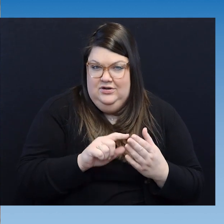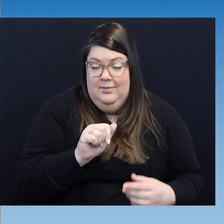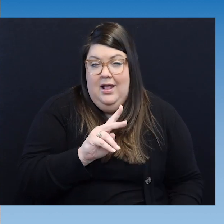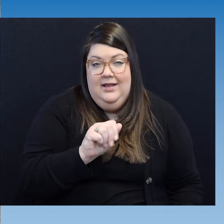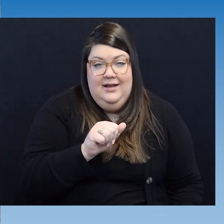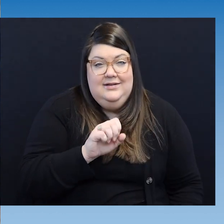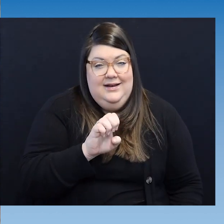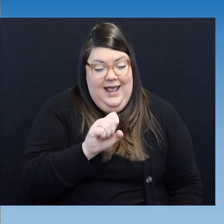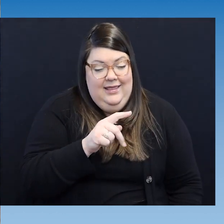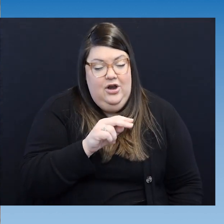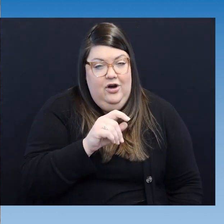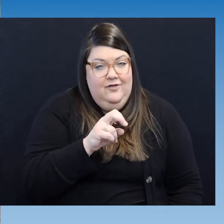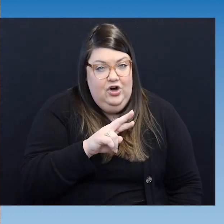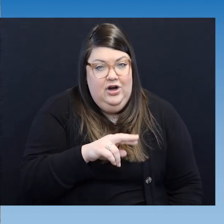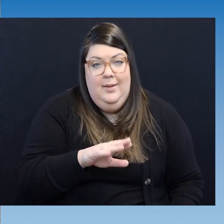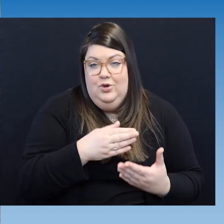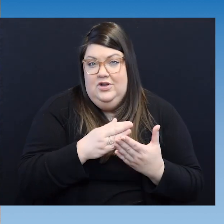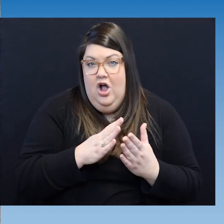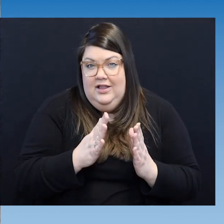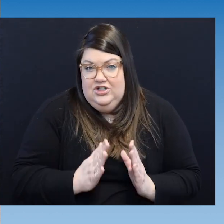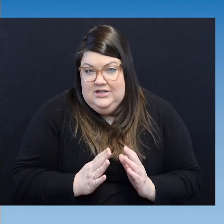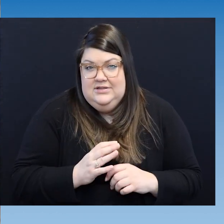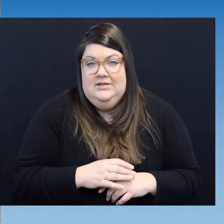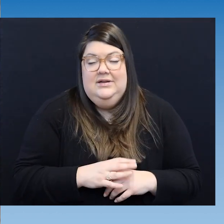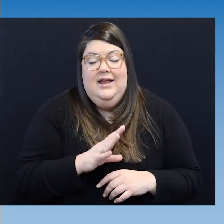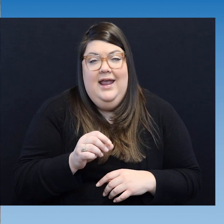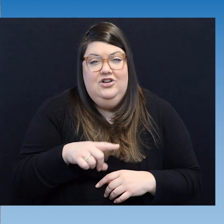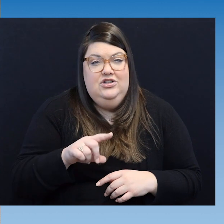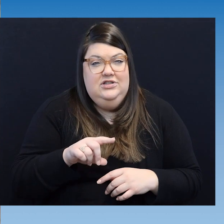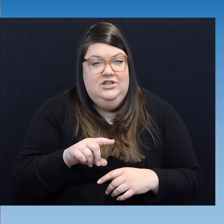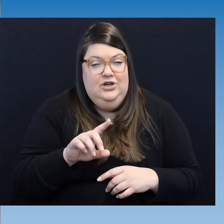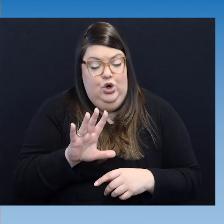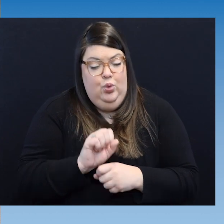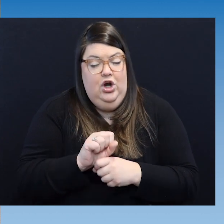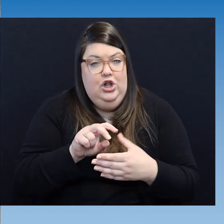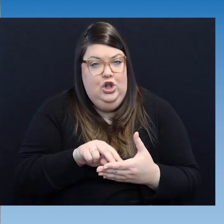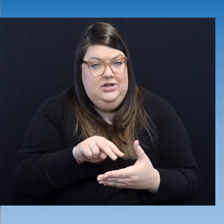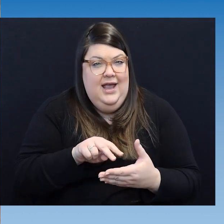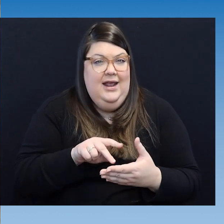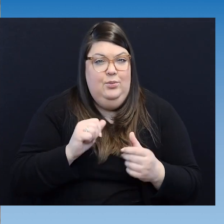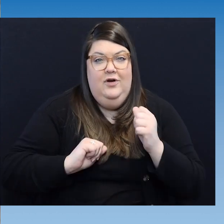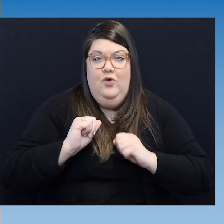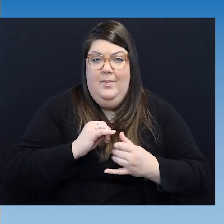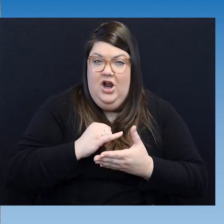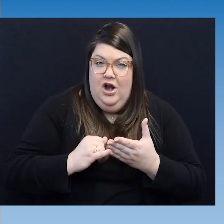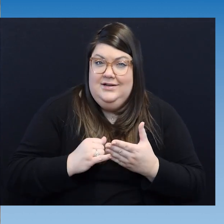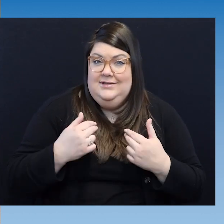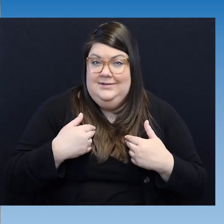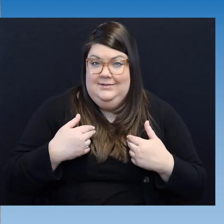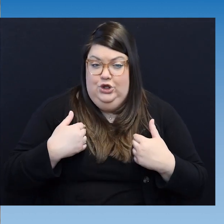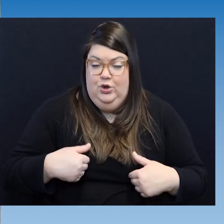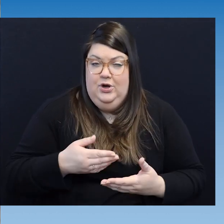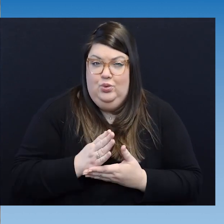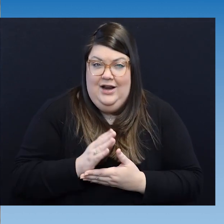an ethnomusicologist. Her work looks at the intersection of performing arts and human rights. She is a